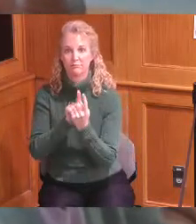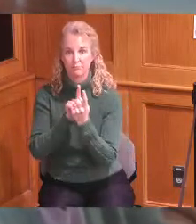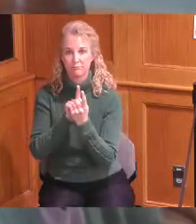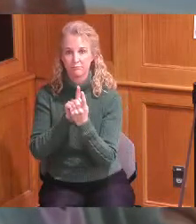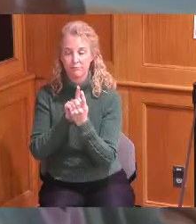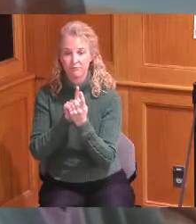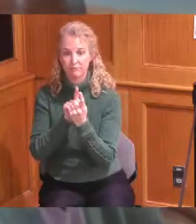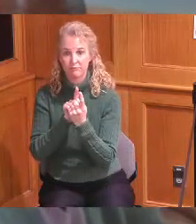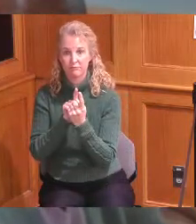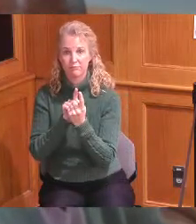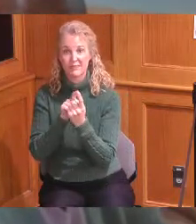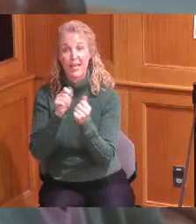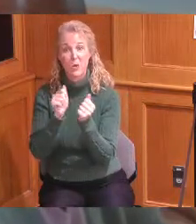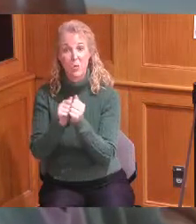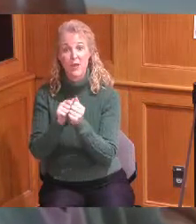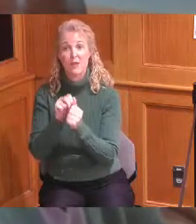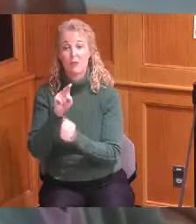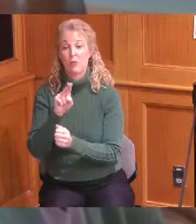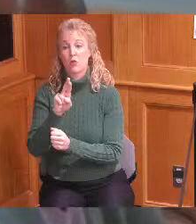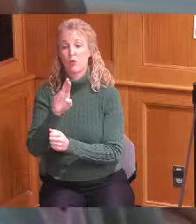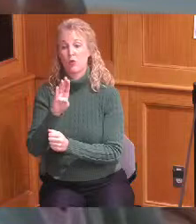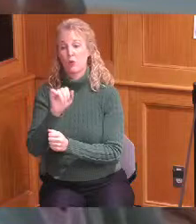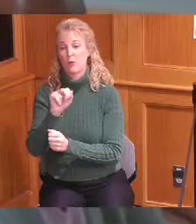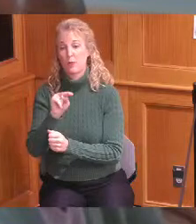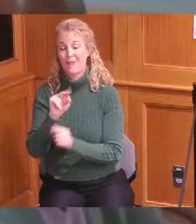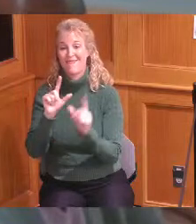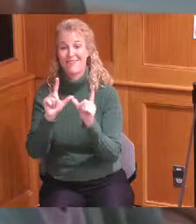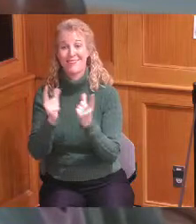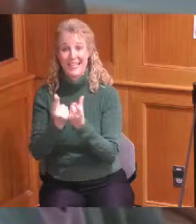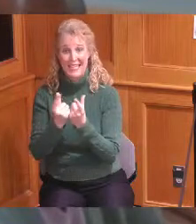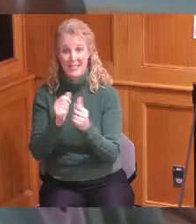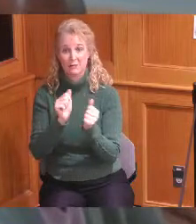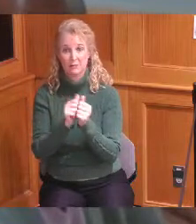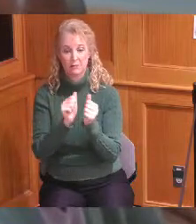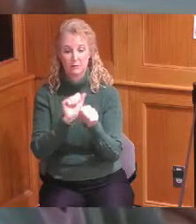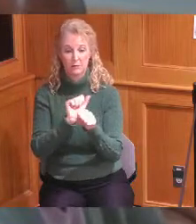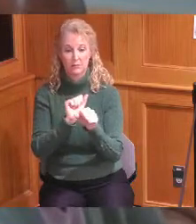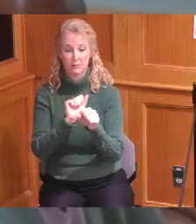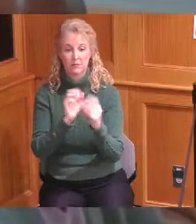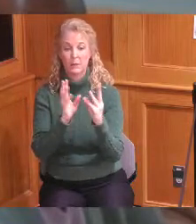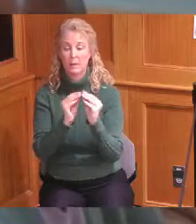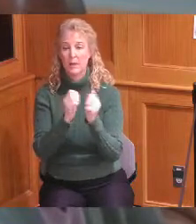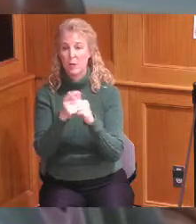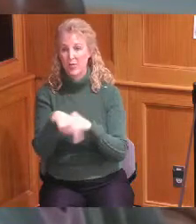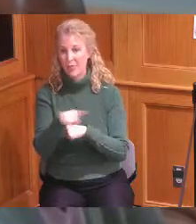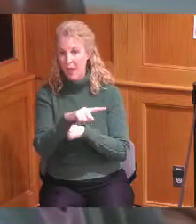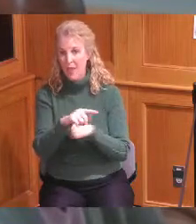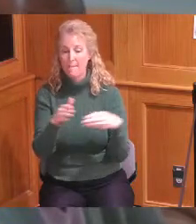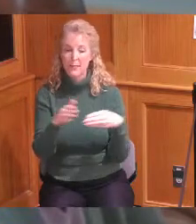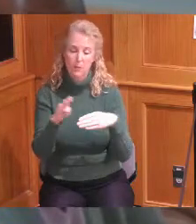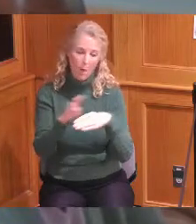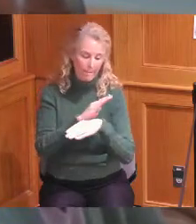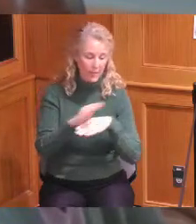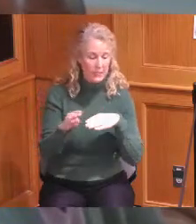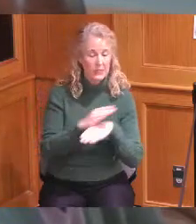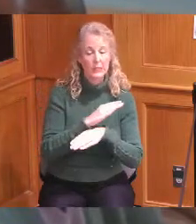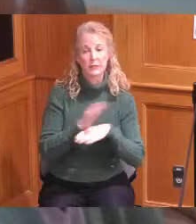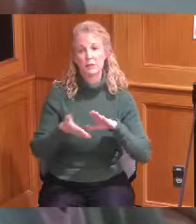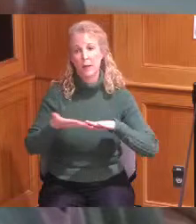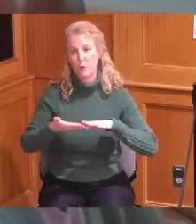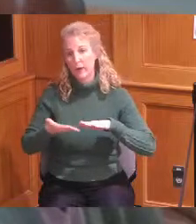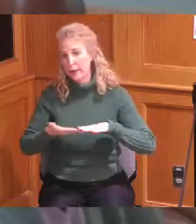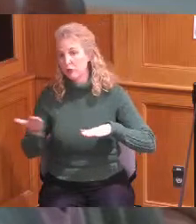And with the help of the Urban League and meeting at their facility and having that small business component to their